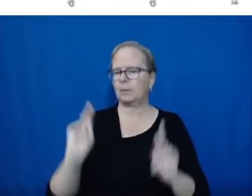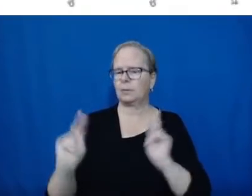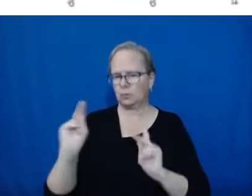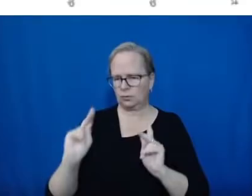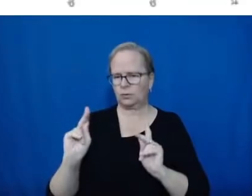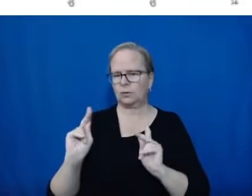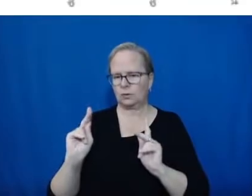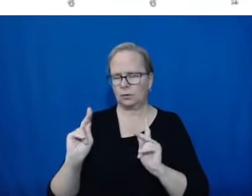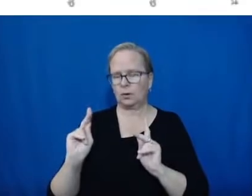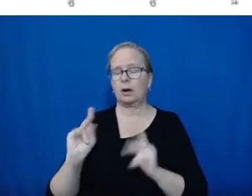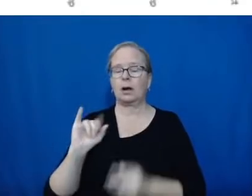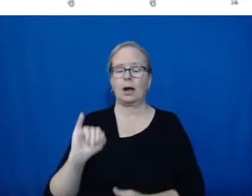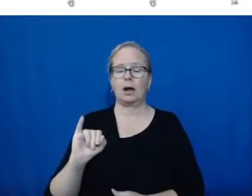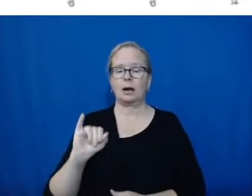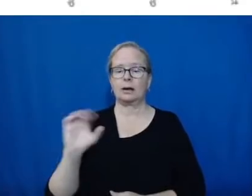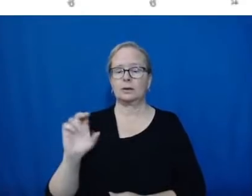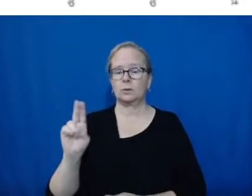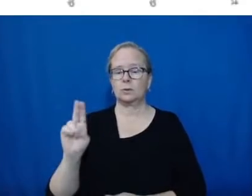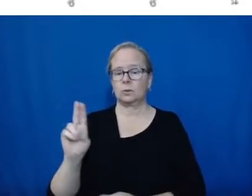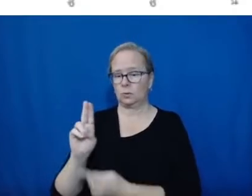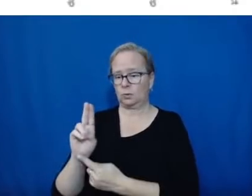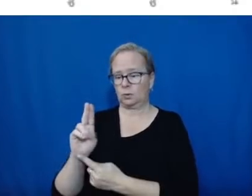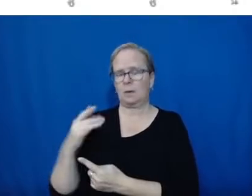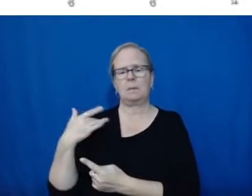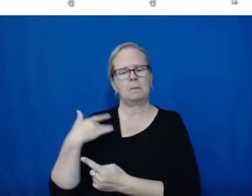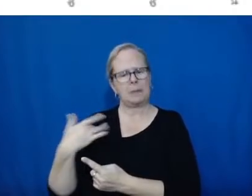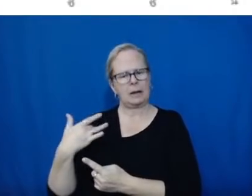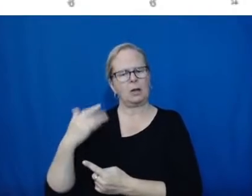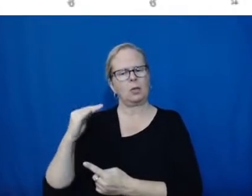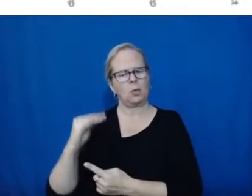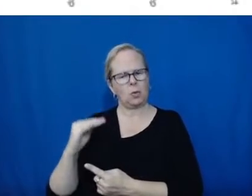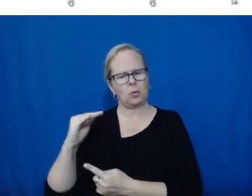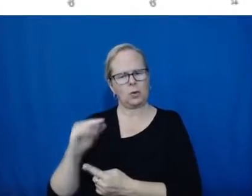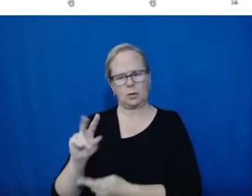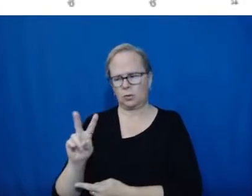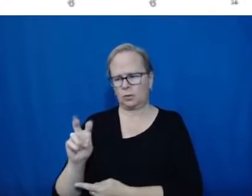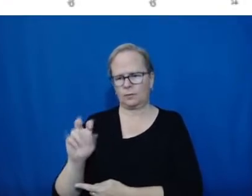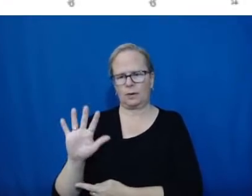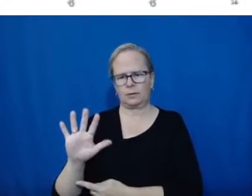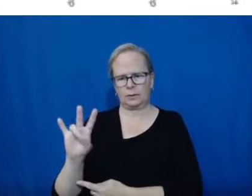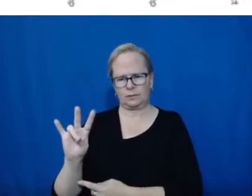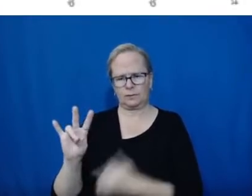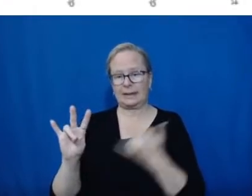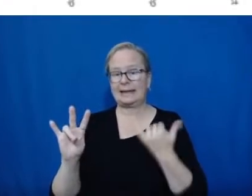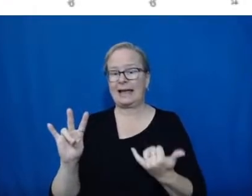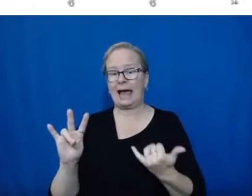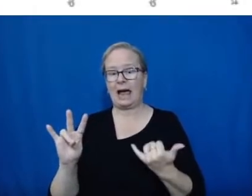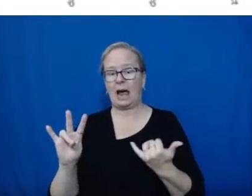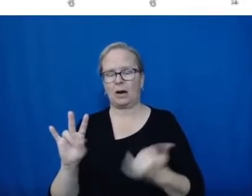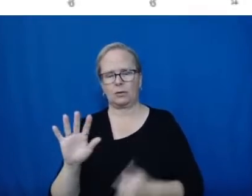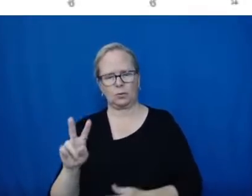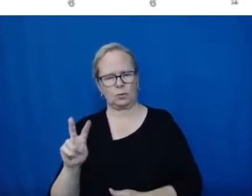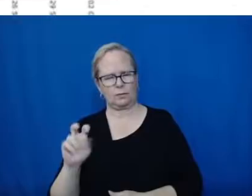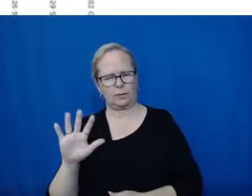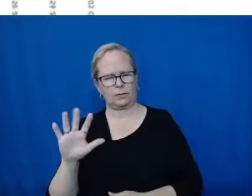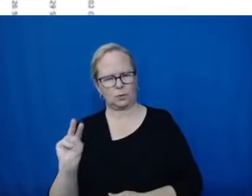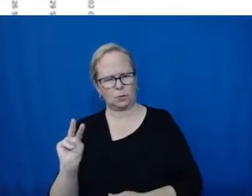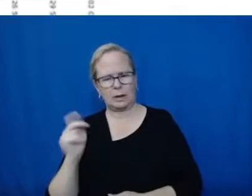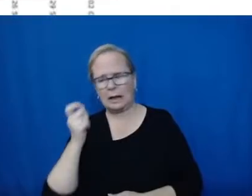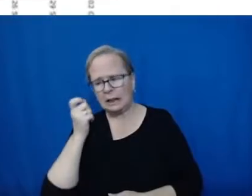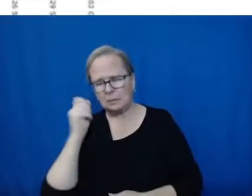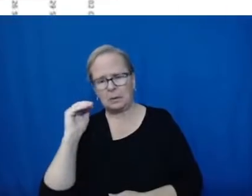ICUs are trending lower, which is good, down 5 from 257 to 252. Next slide,